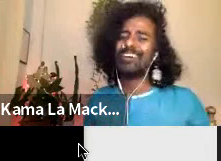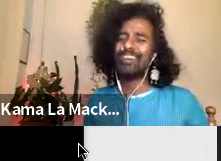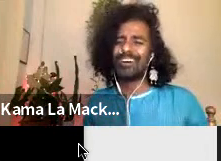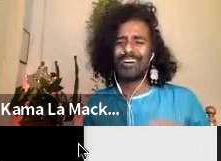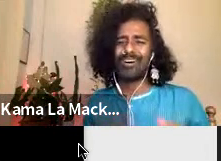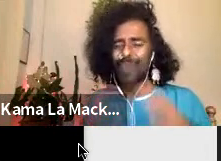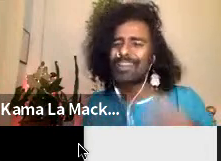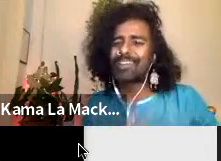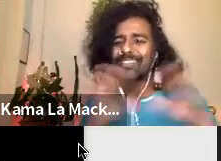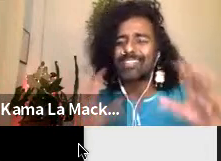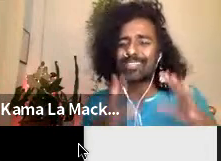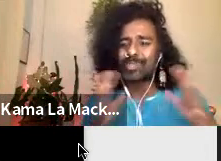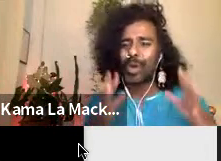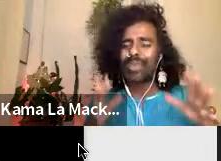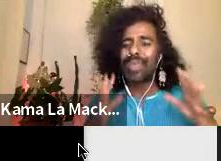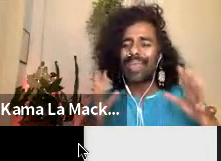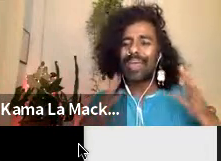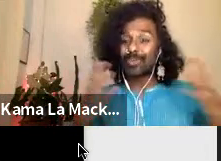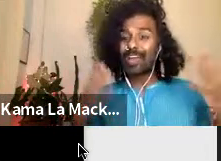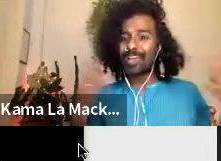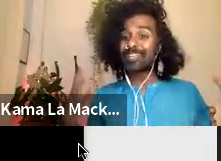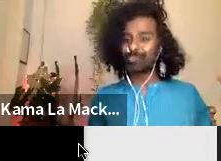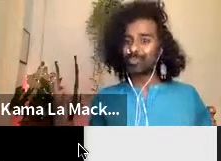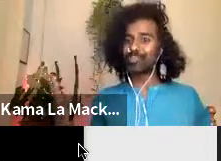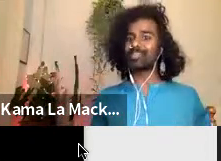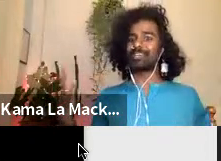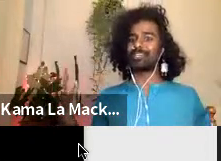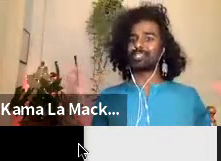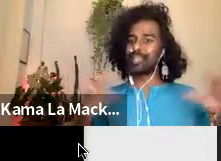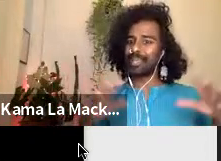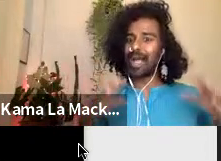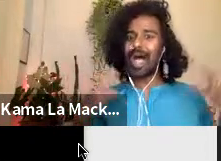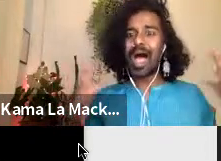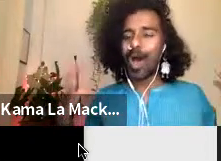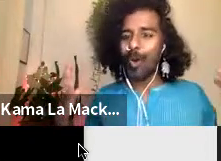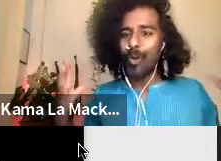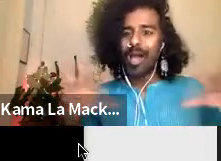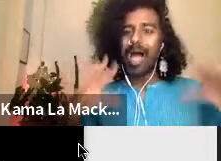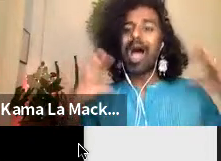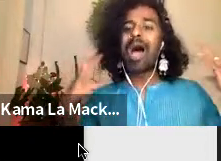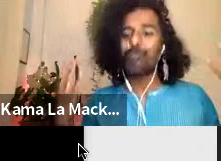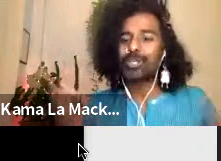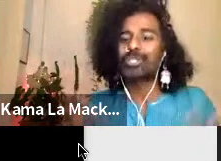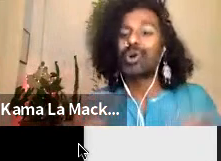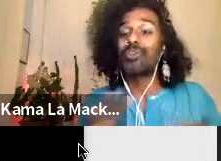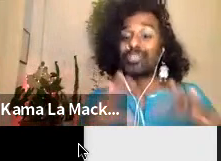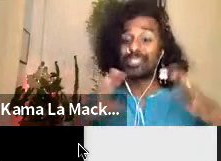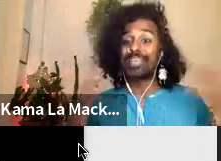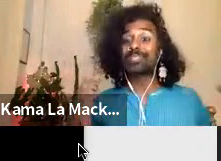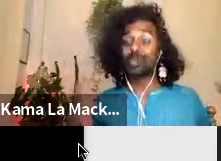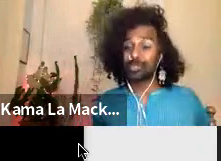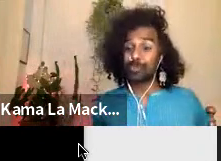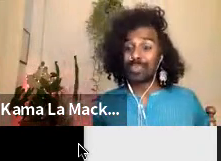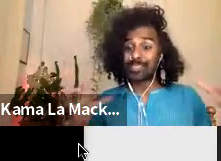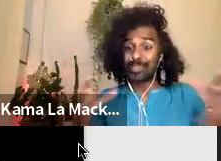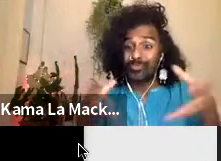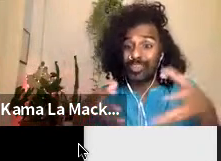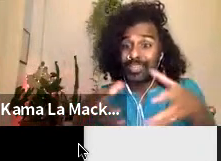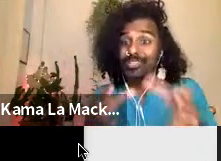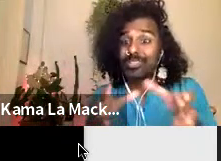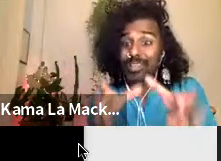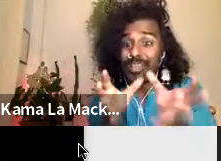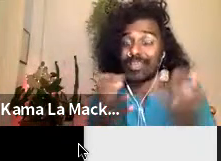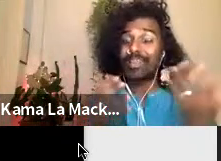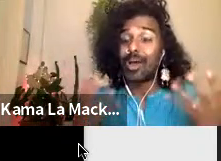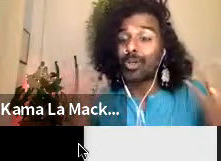Canadian, right? Like there's like, so, and I realized increasingly just like how much of this interspace of